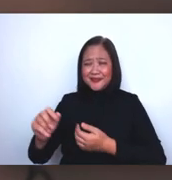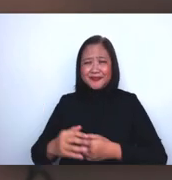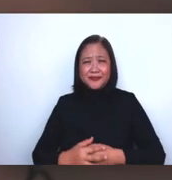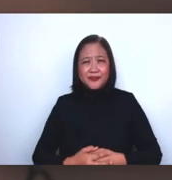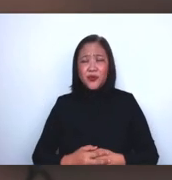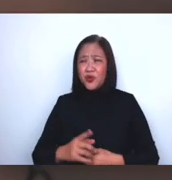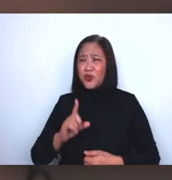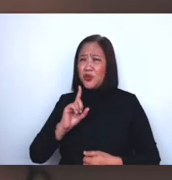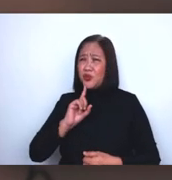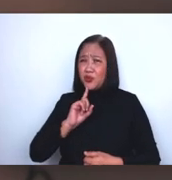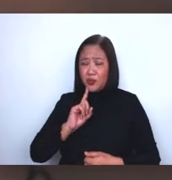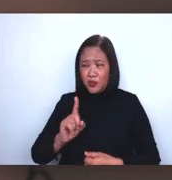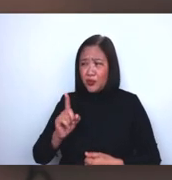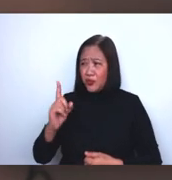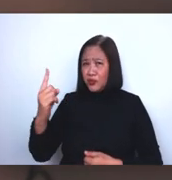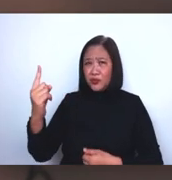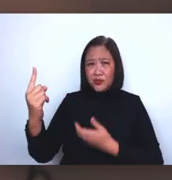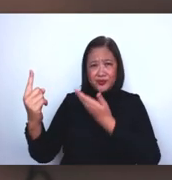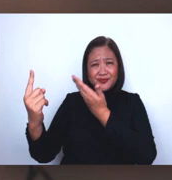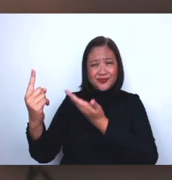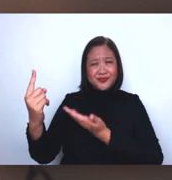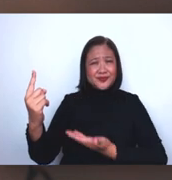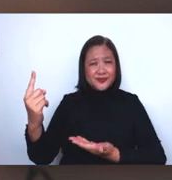Are you real?